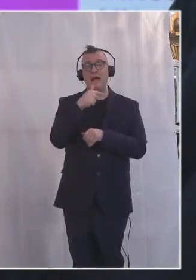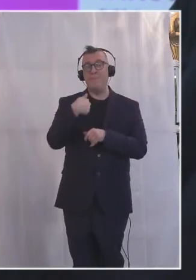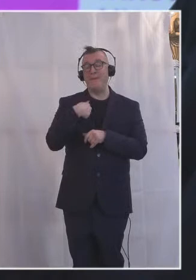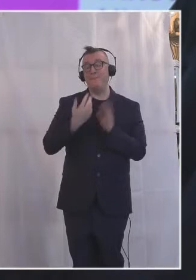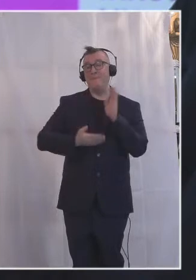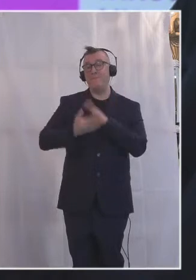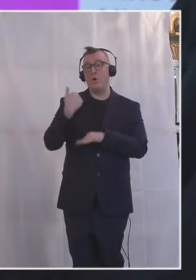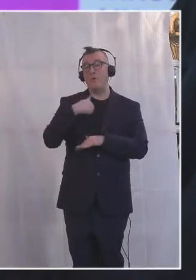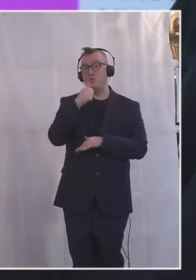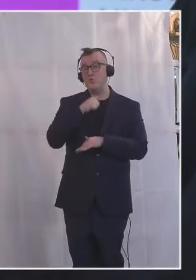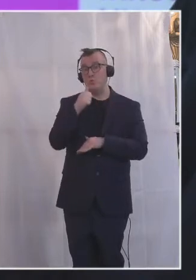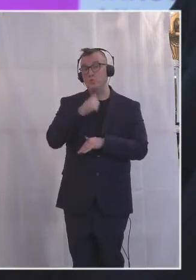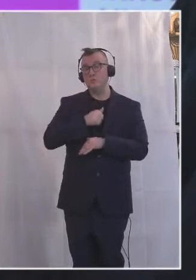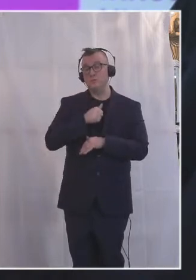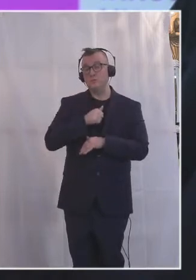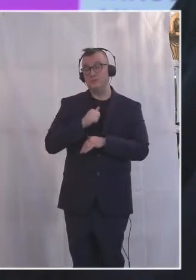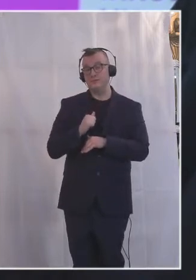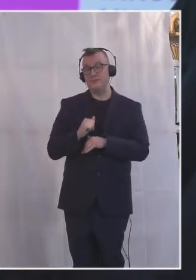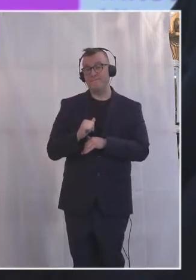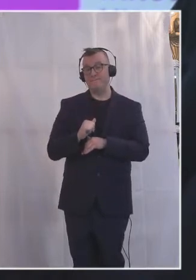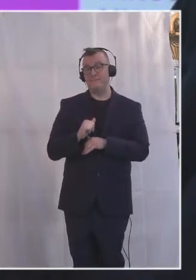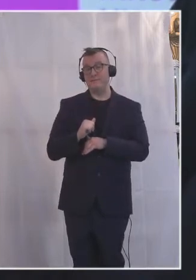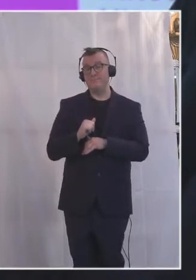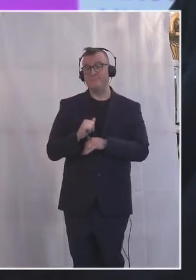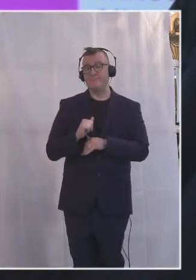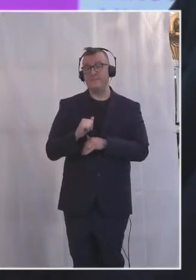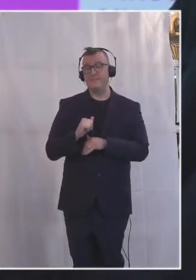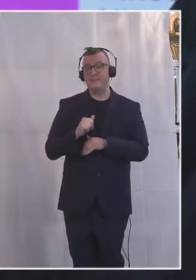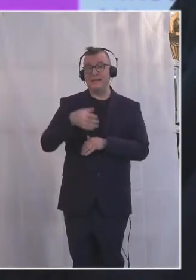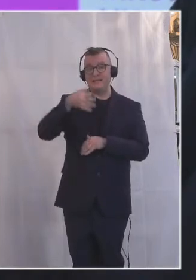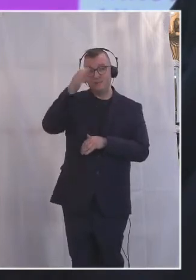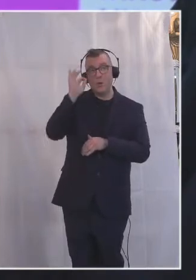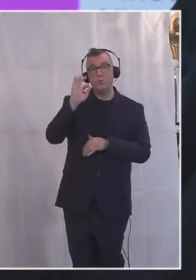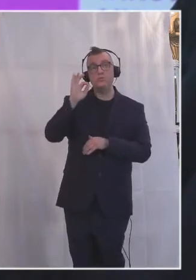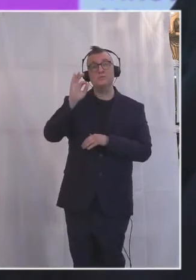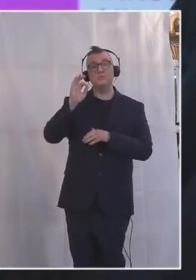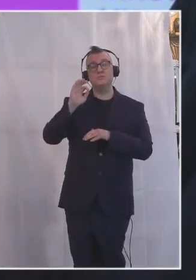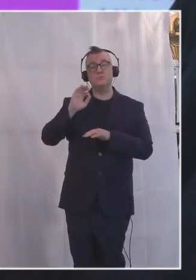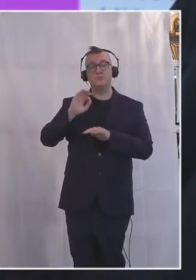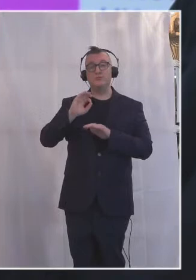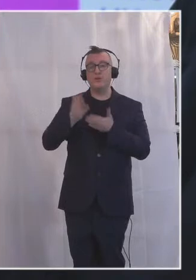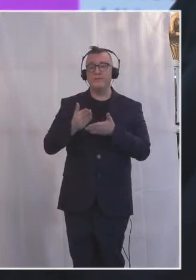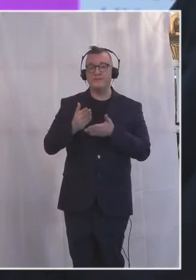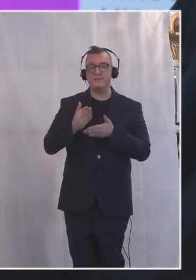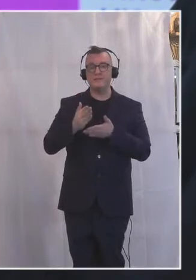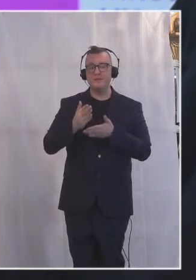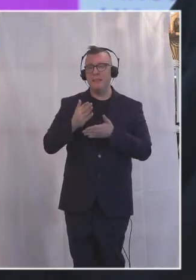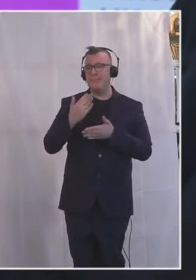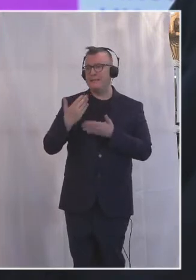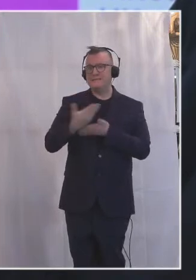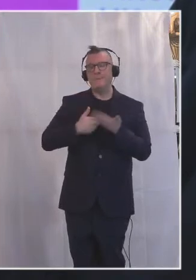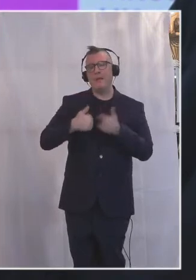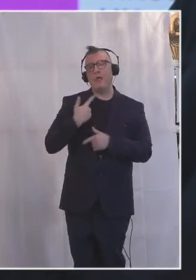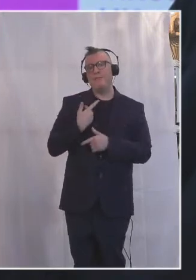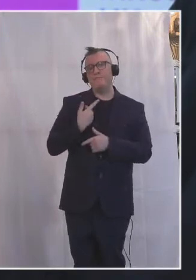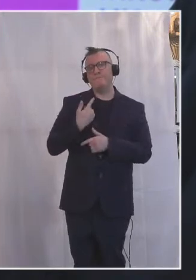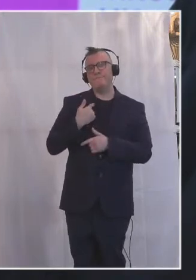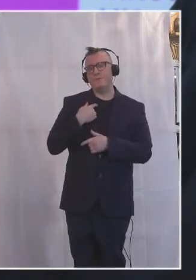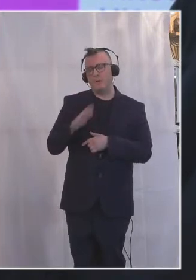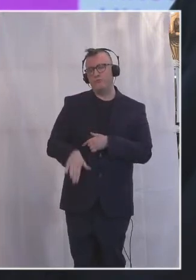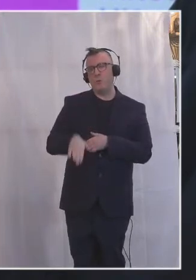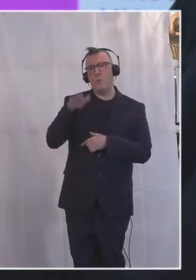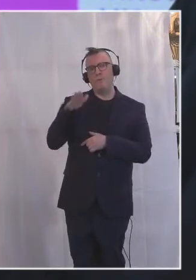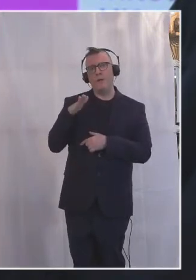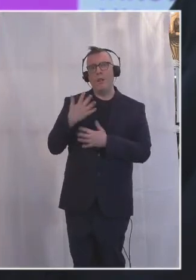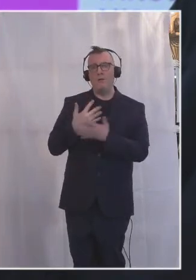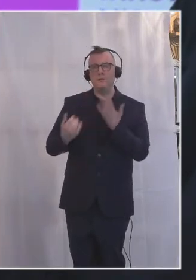services. Those frontline services saved my life when I was a child. I suffered a lot of harm, abuse, neglect, and then lived 4 years